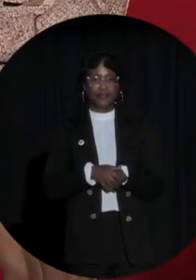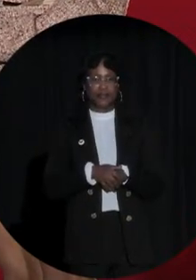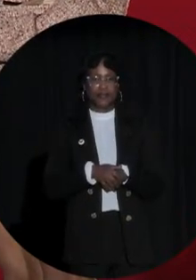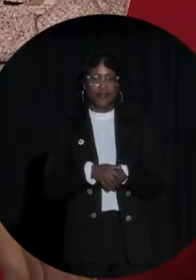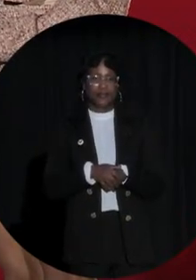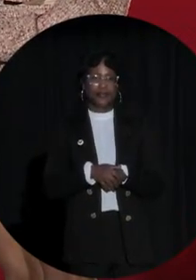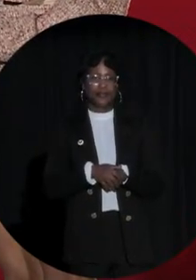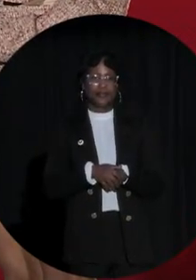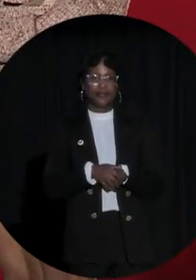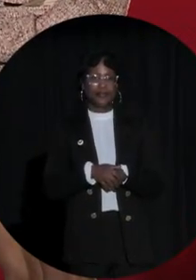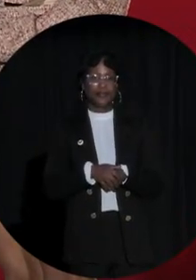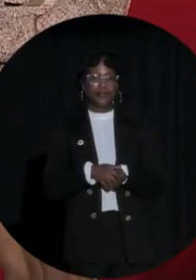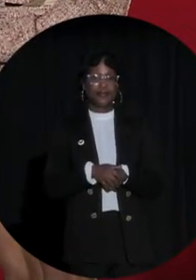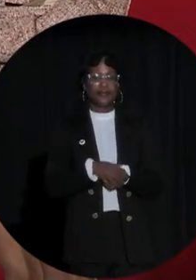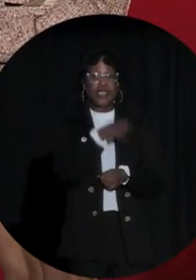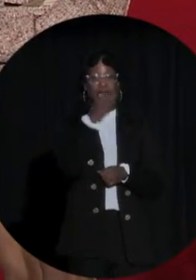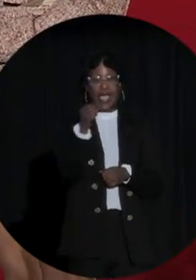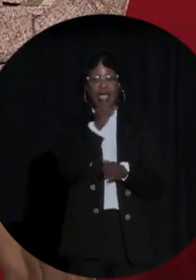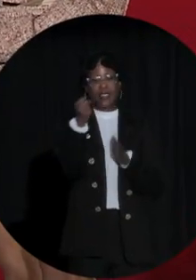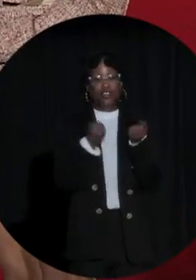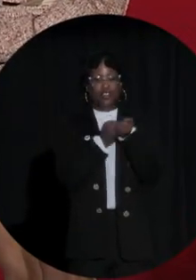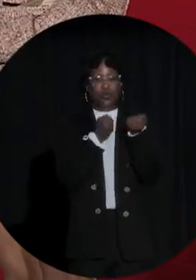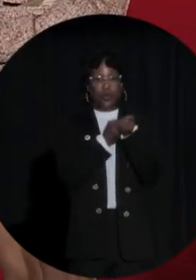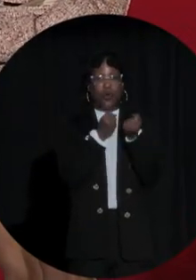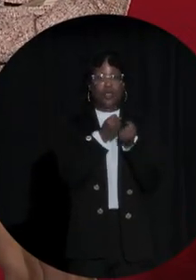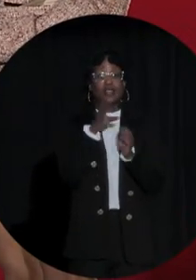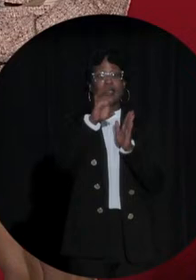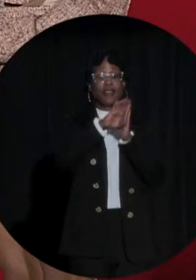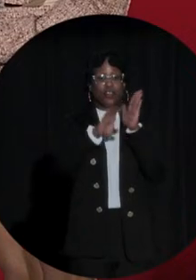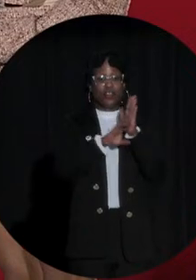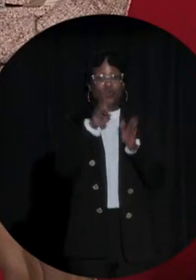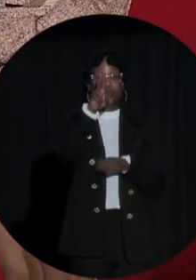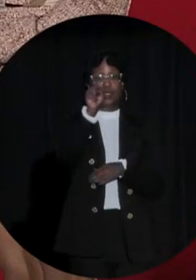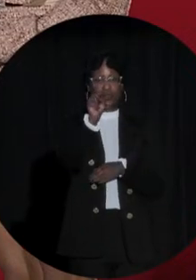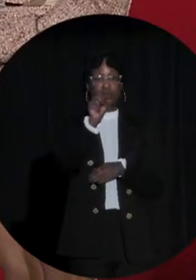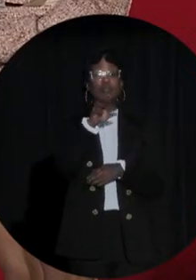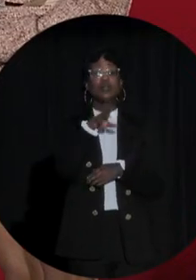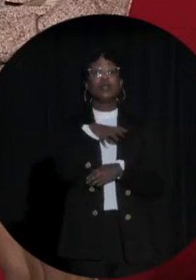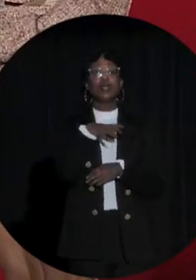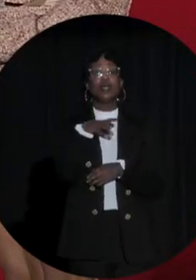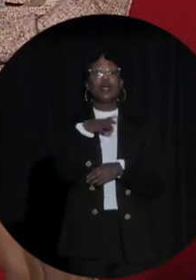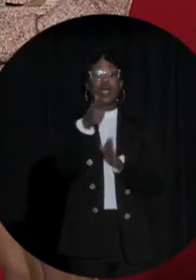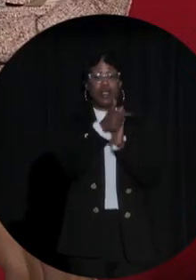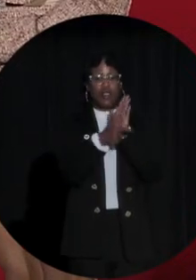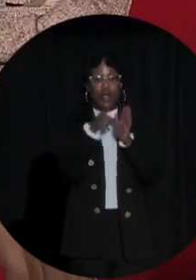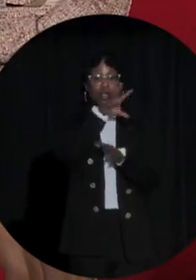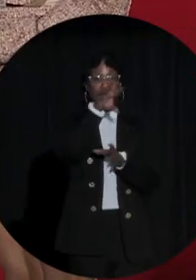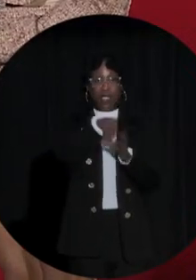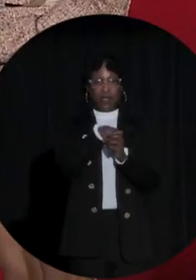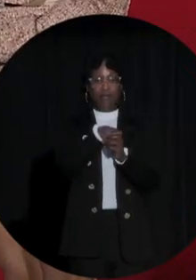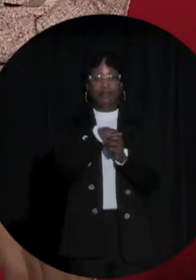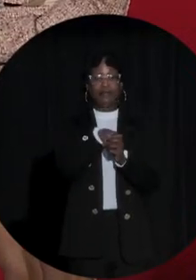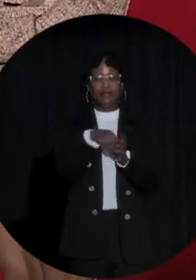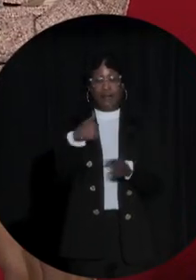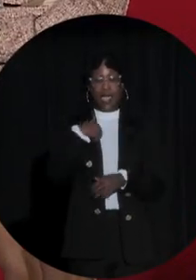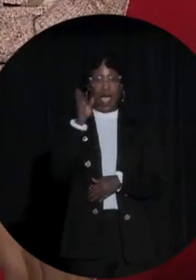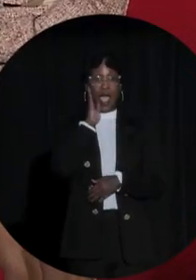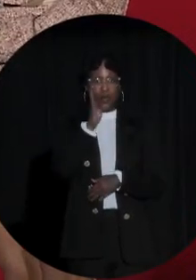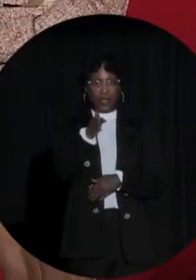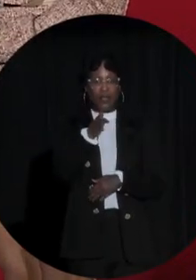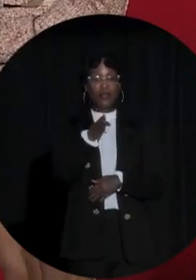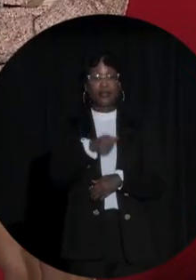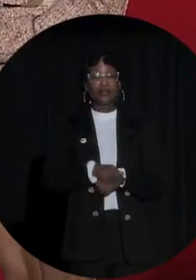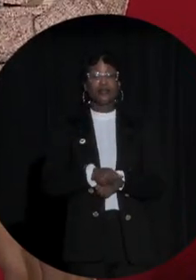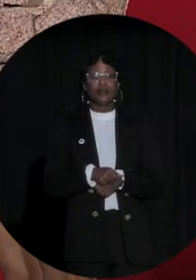the Constitution and laws thereof. And support the Constitution and laws thereof. And that I will. And that I will. Support the